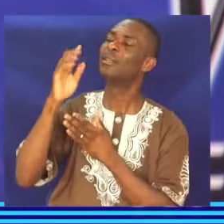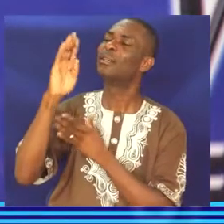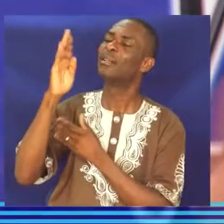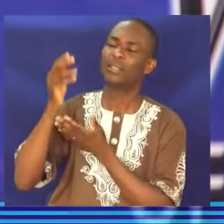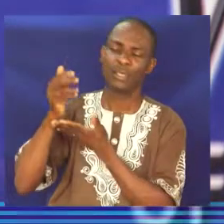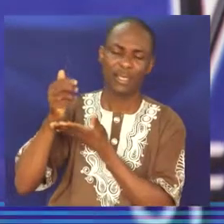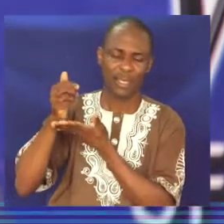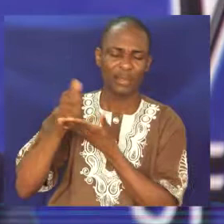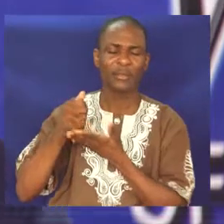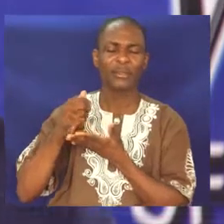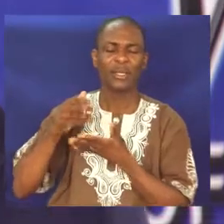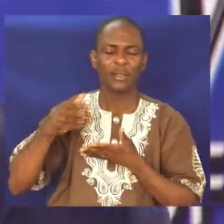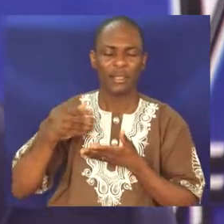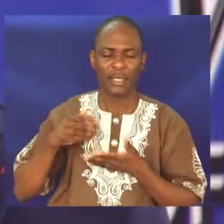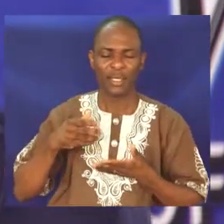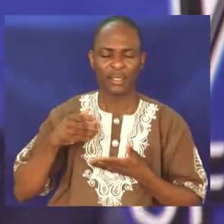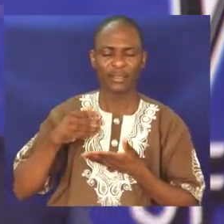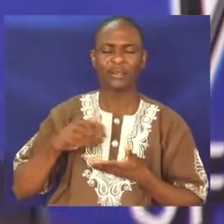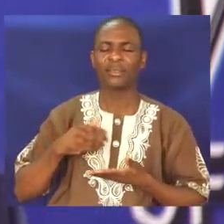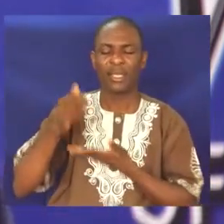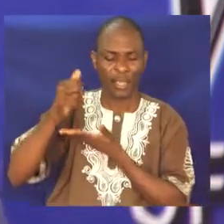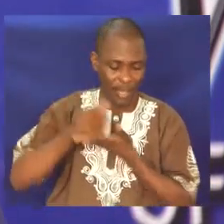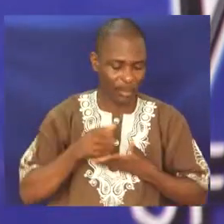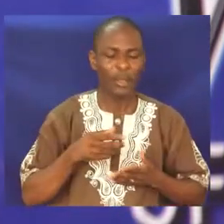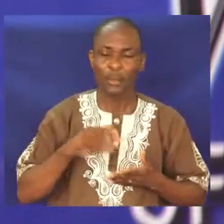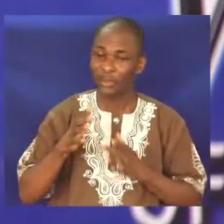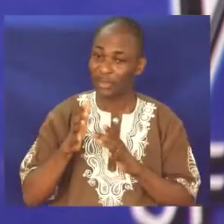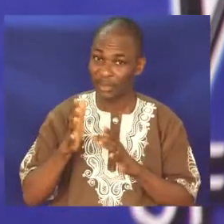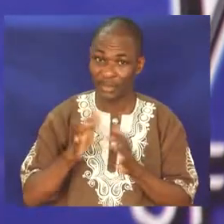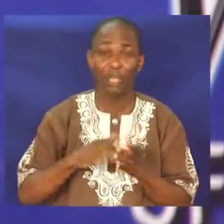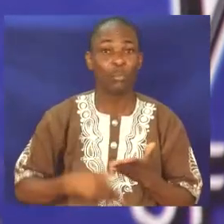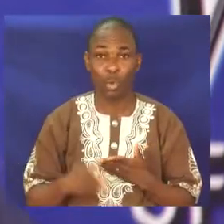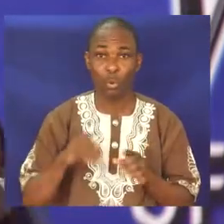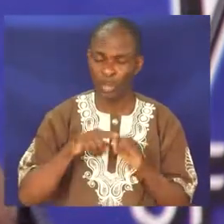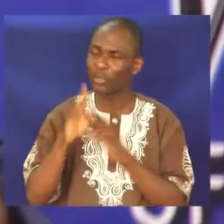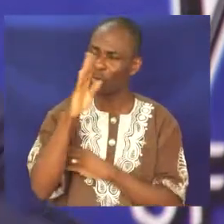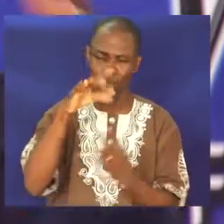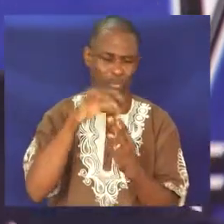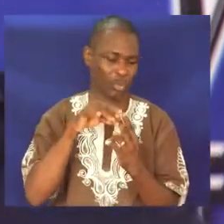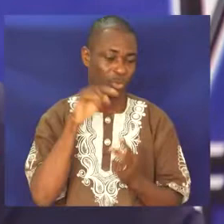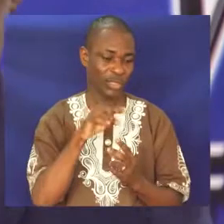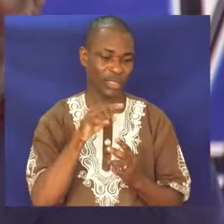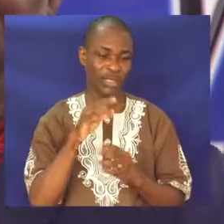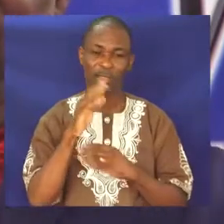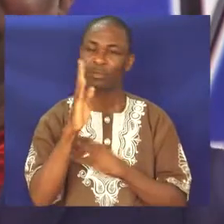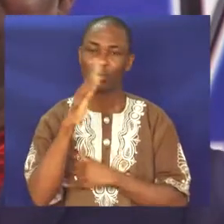befa me so na omra ewiase God chose her. E Yankopon dom ade na hu